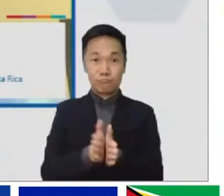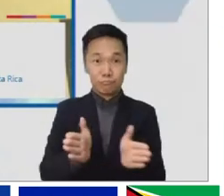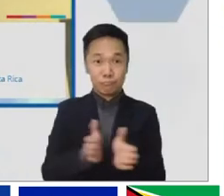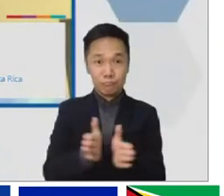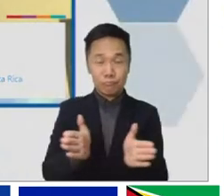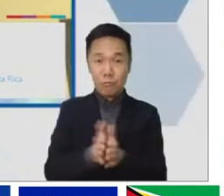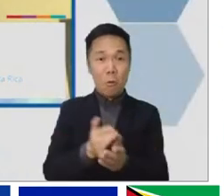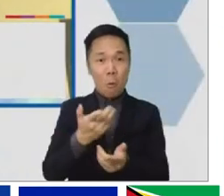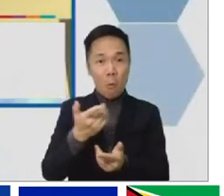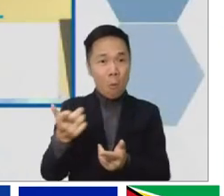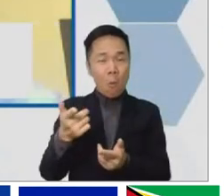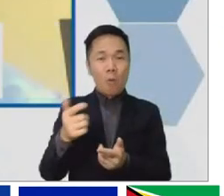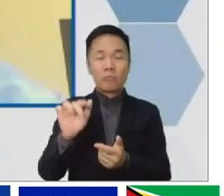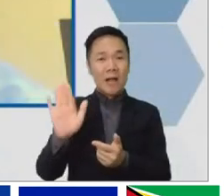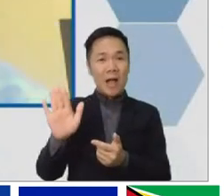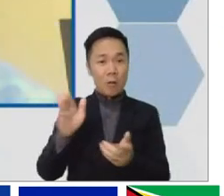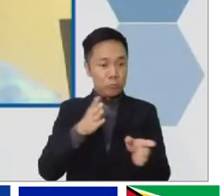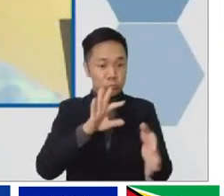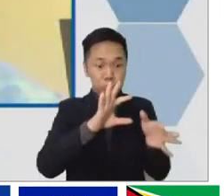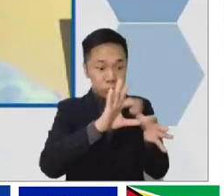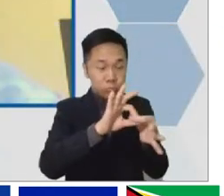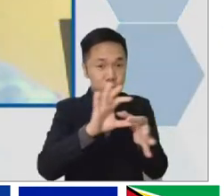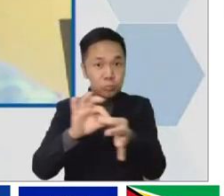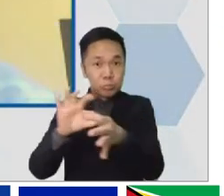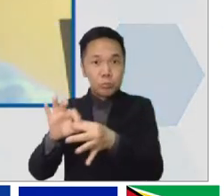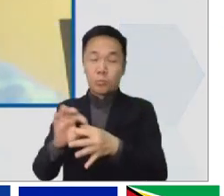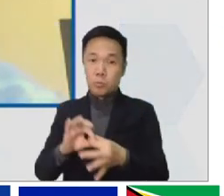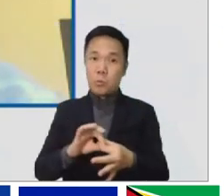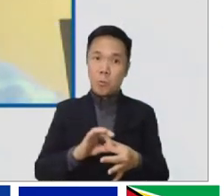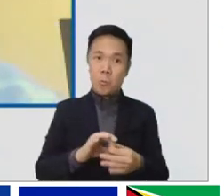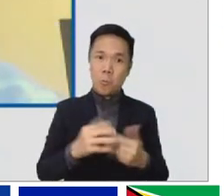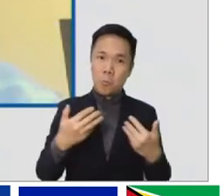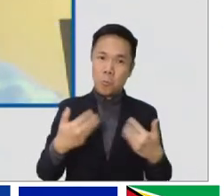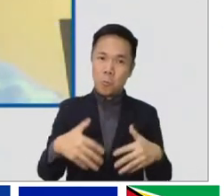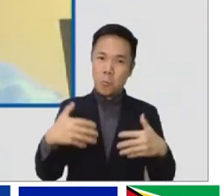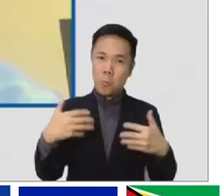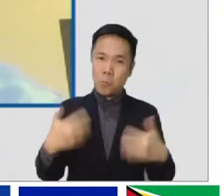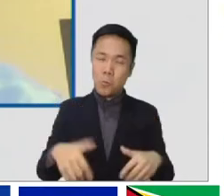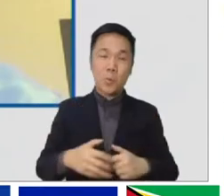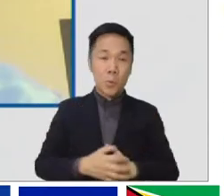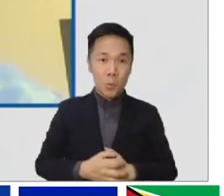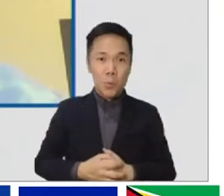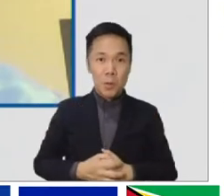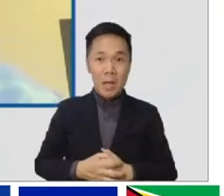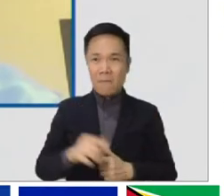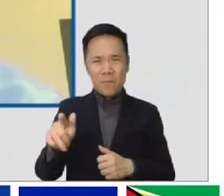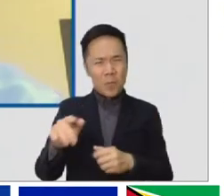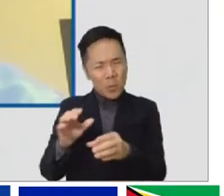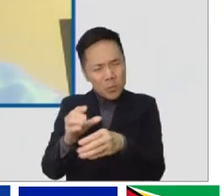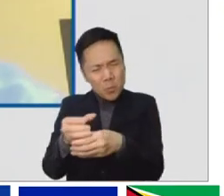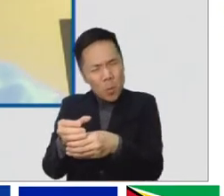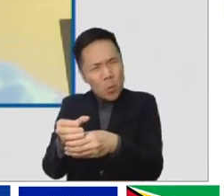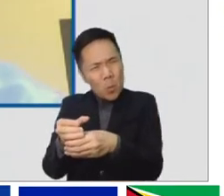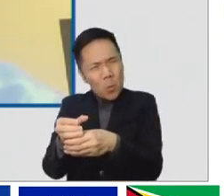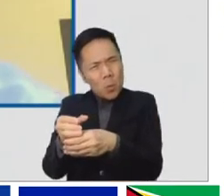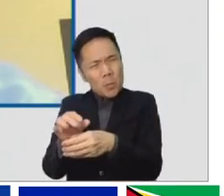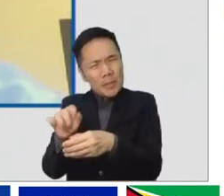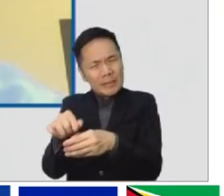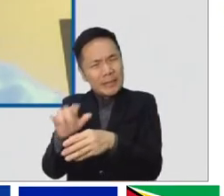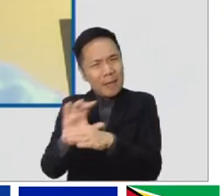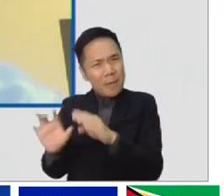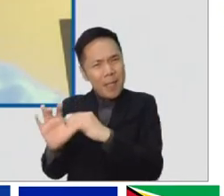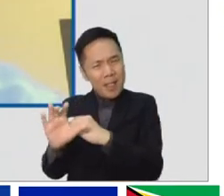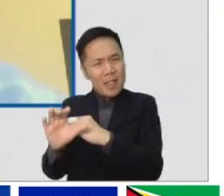is a very relevant topic nowadays, particularly for small island states in the Caribbean, which have a series